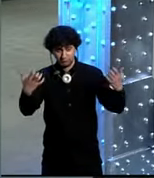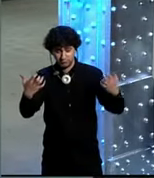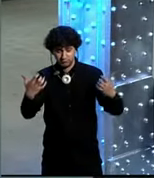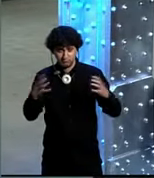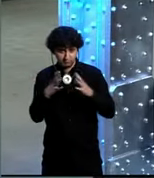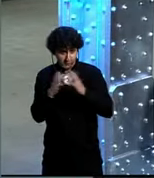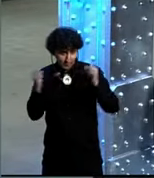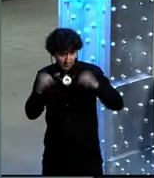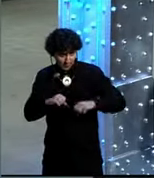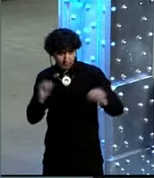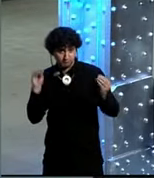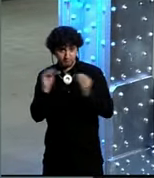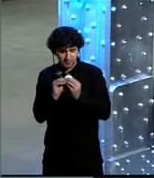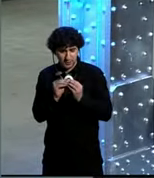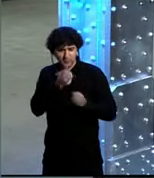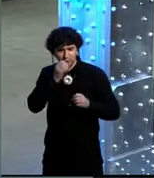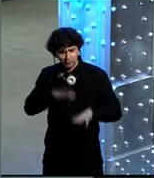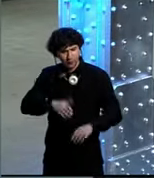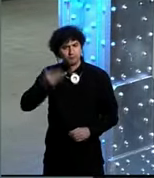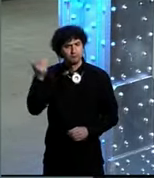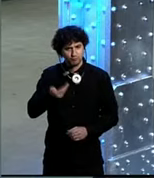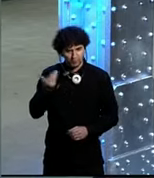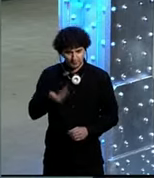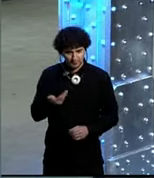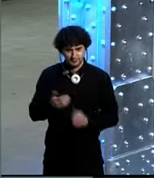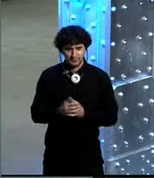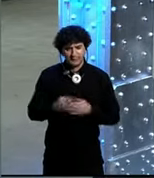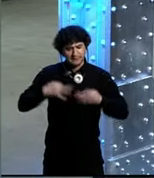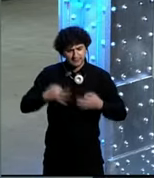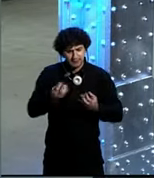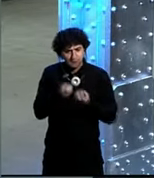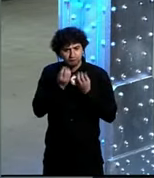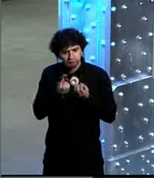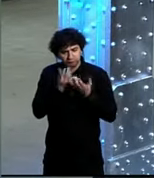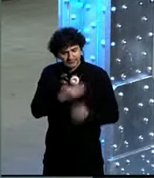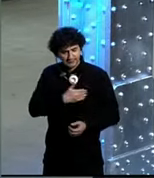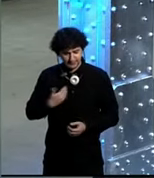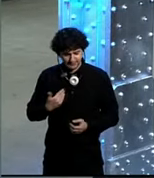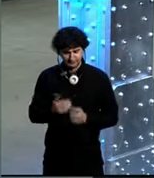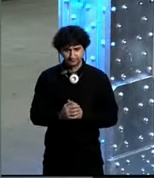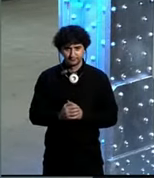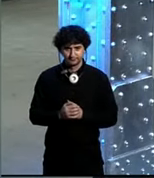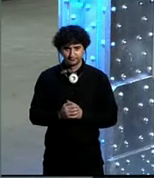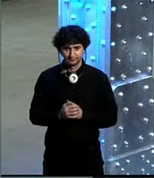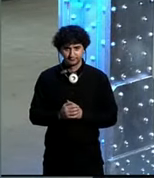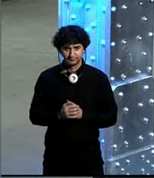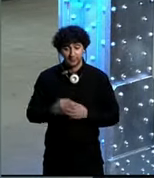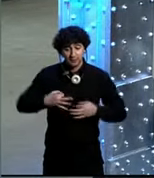or another. And we know what we want to tell, more or less, or we can find out what we want to tell. We